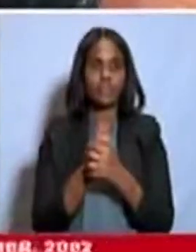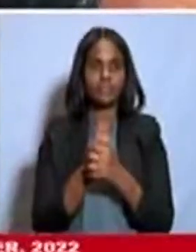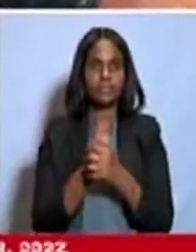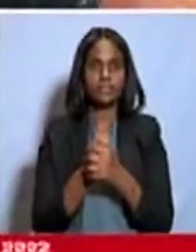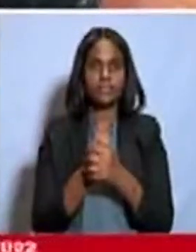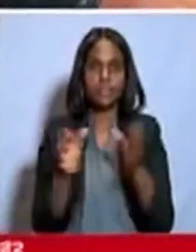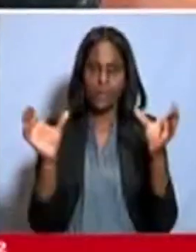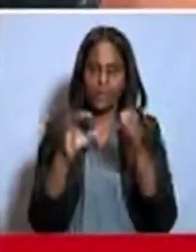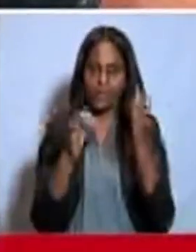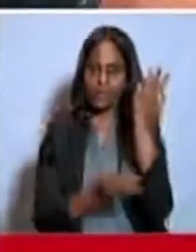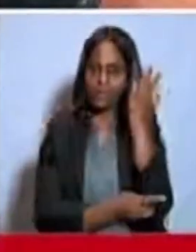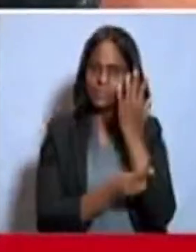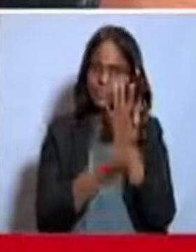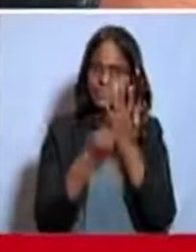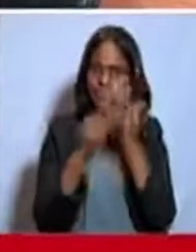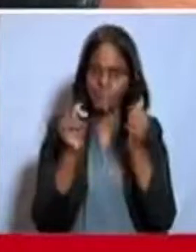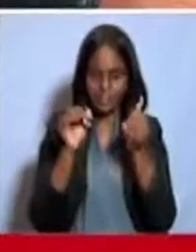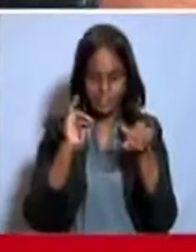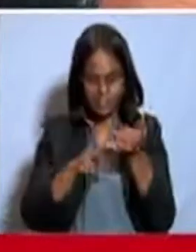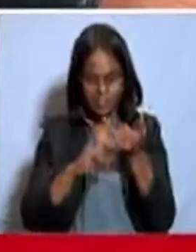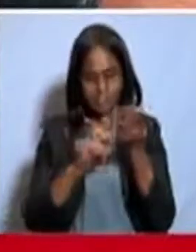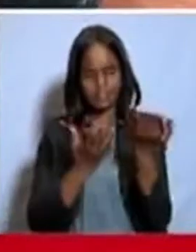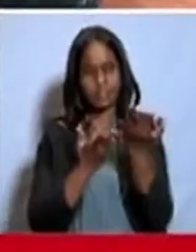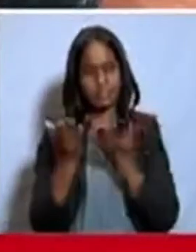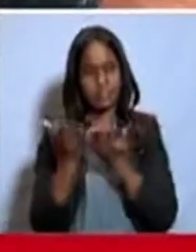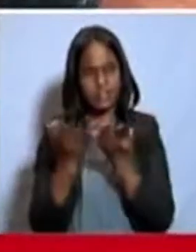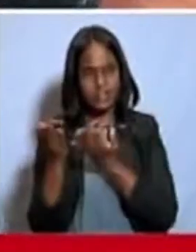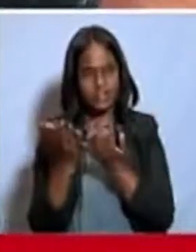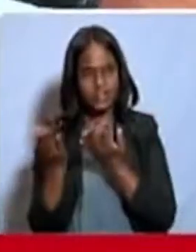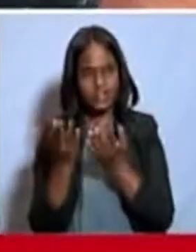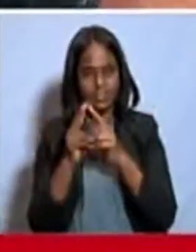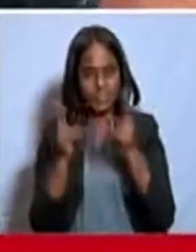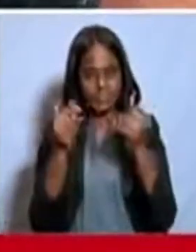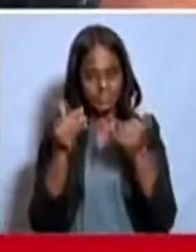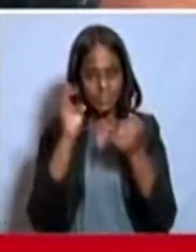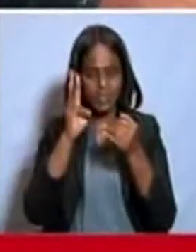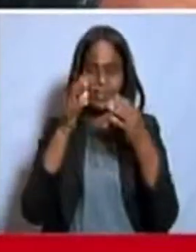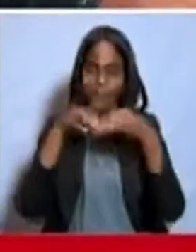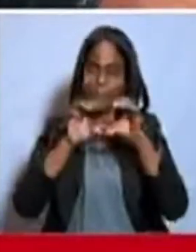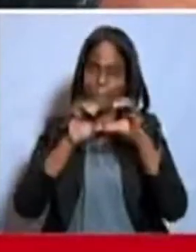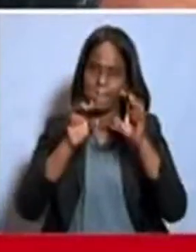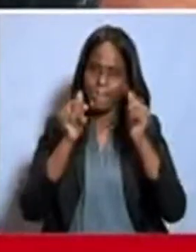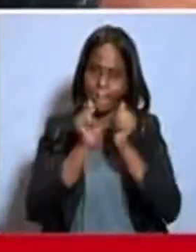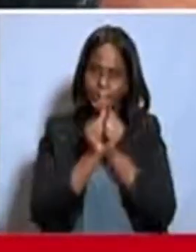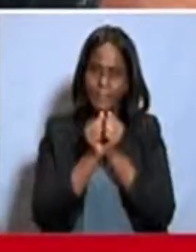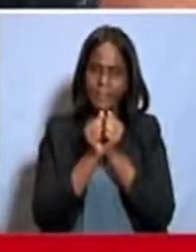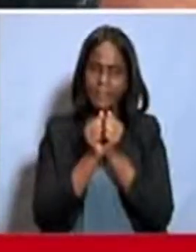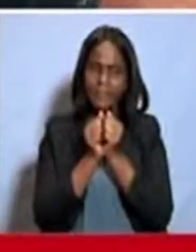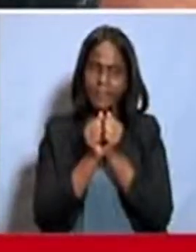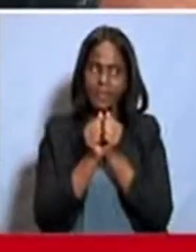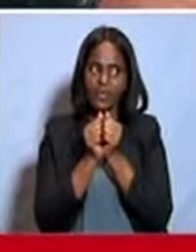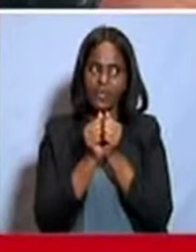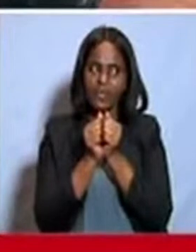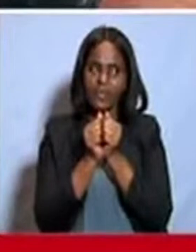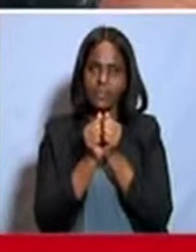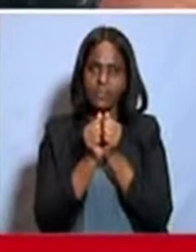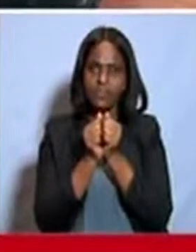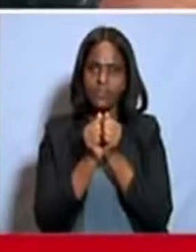Community Development and Social Services. So proceed with our